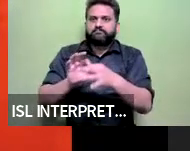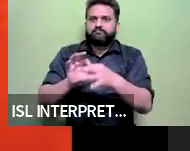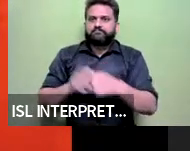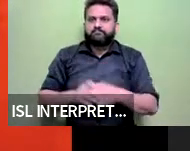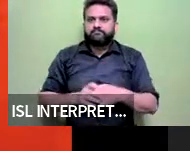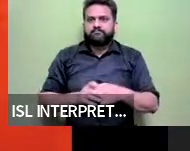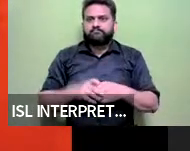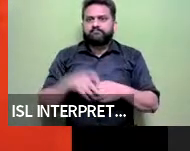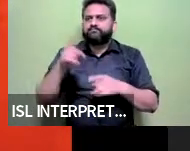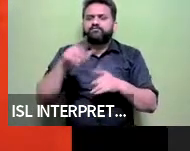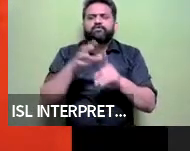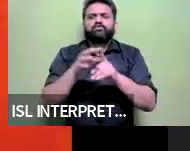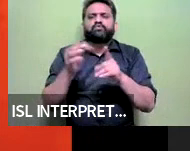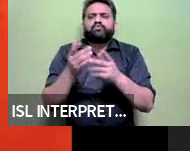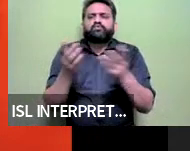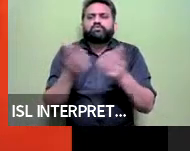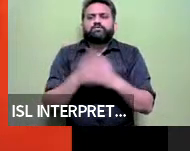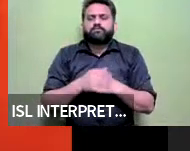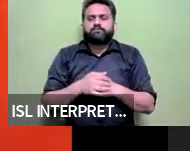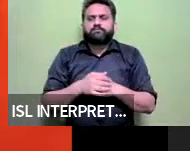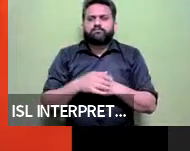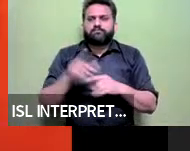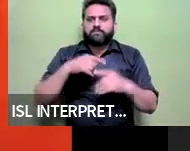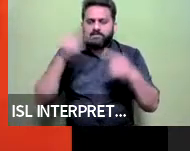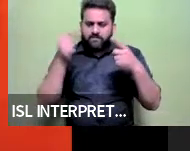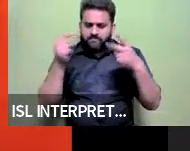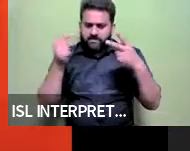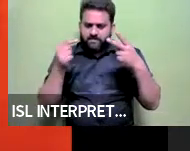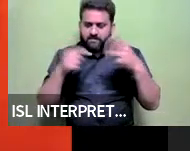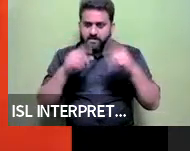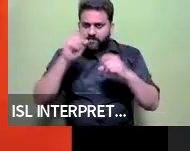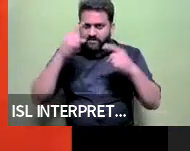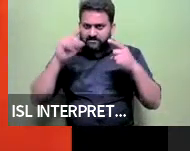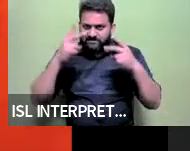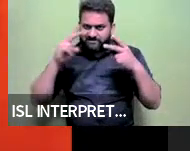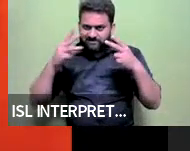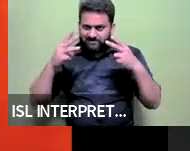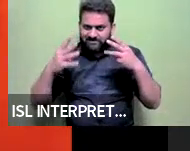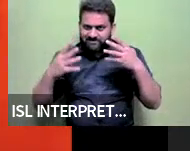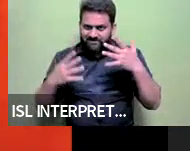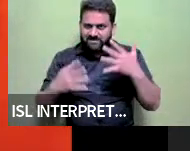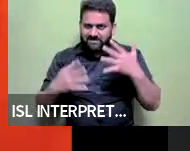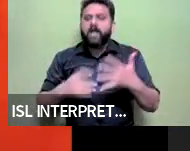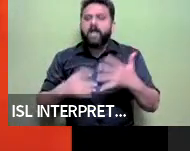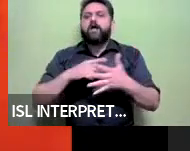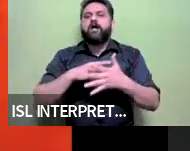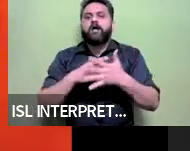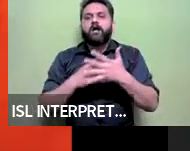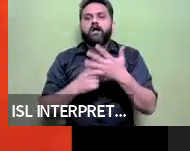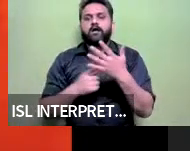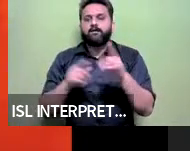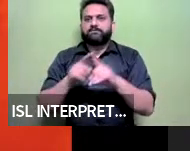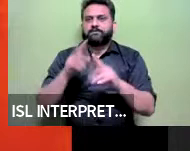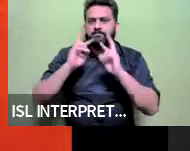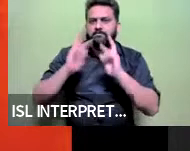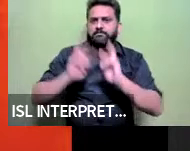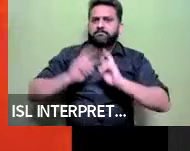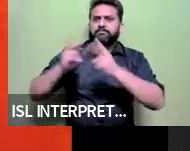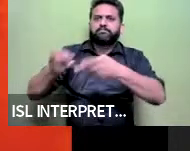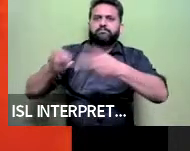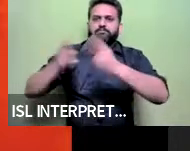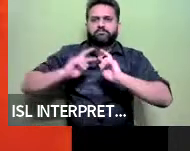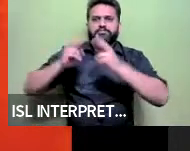You have to do item by item, point by point, you cross them on that one. And this is the job of the respondent, which you need to